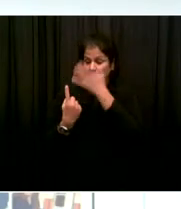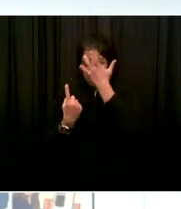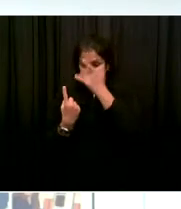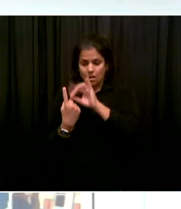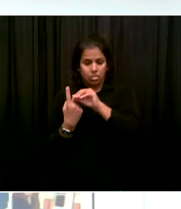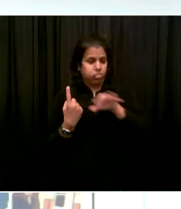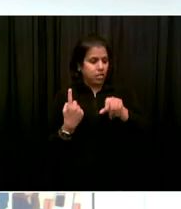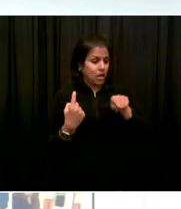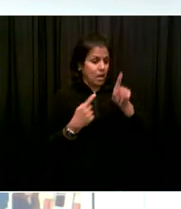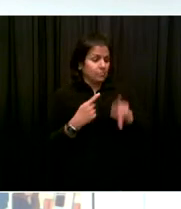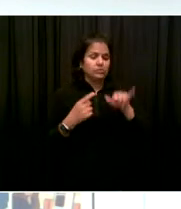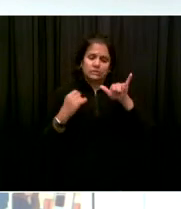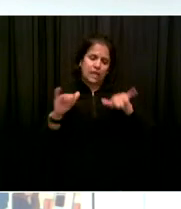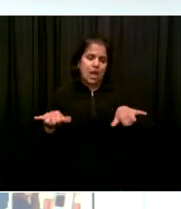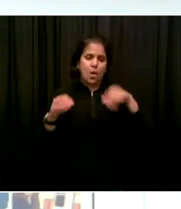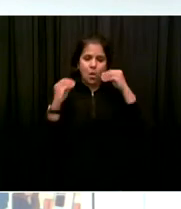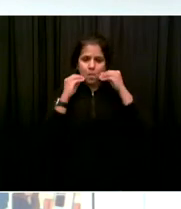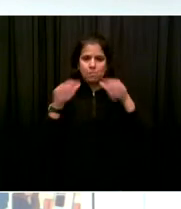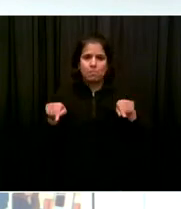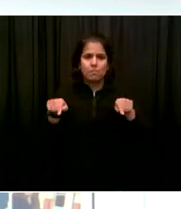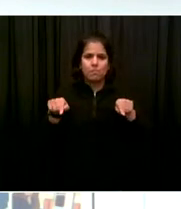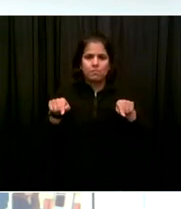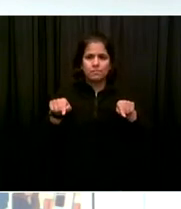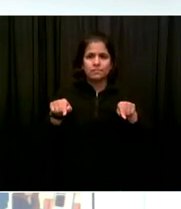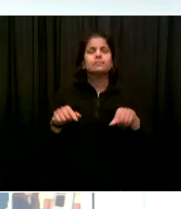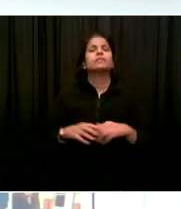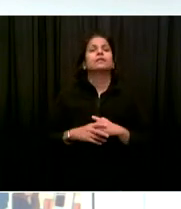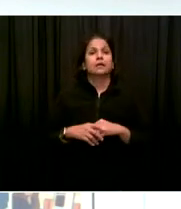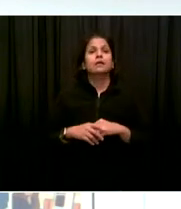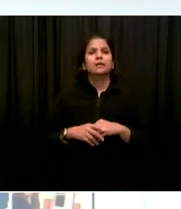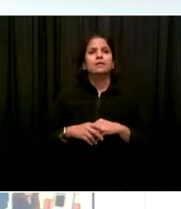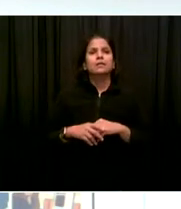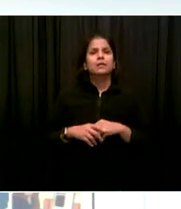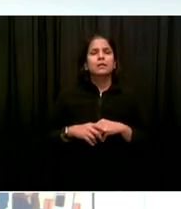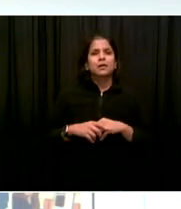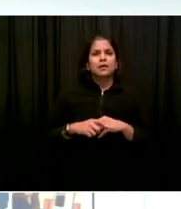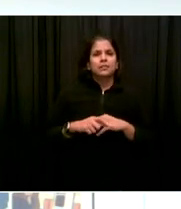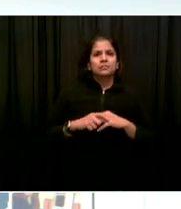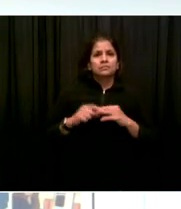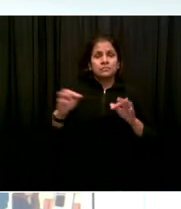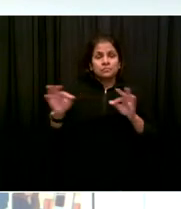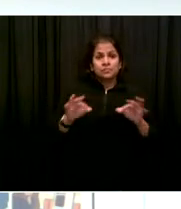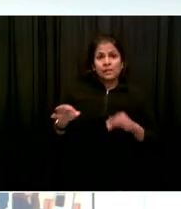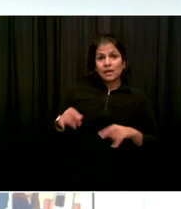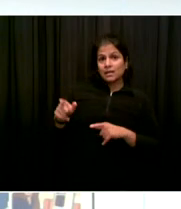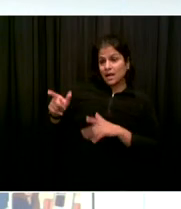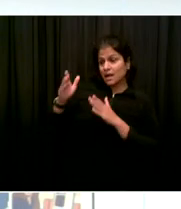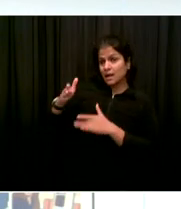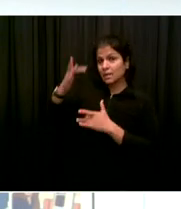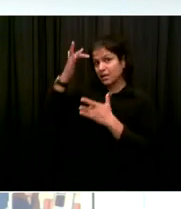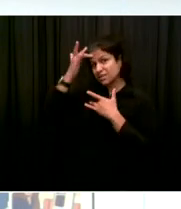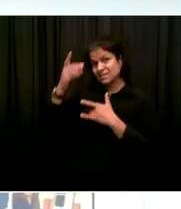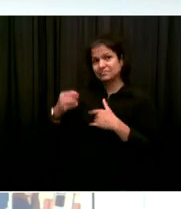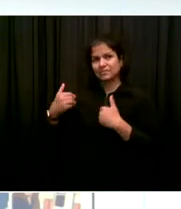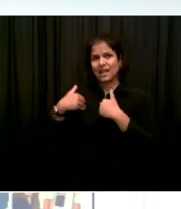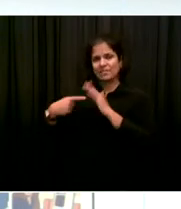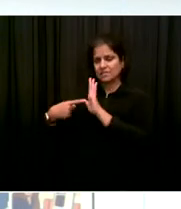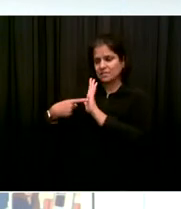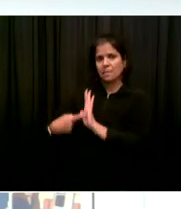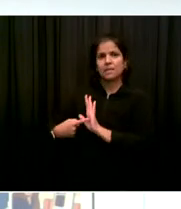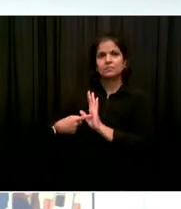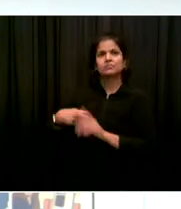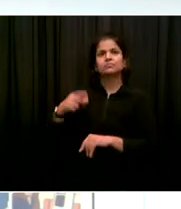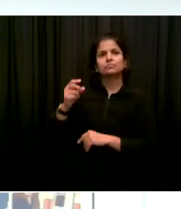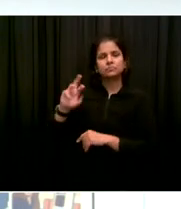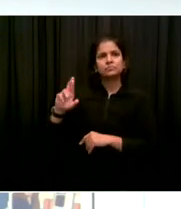if you are a case, meaning either you're symptomatic or you have been diagnosed with a positive COVID